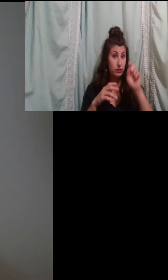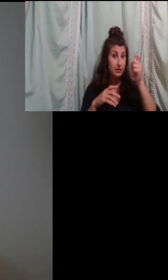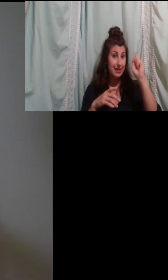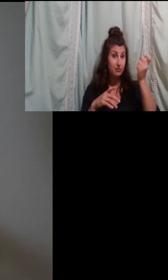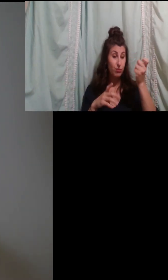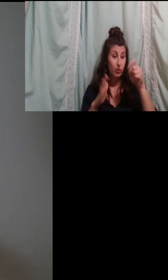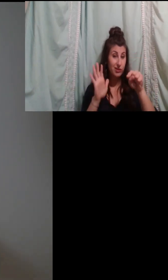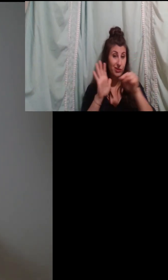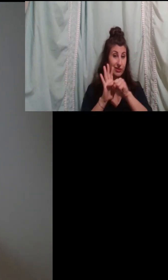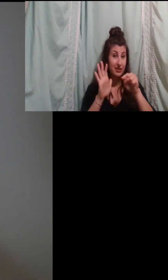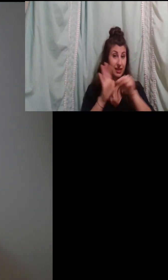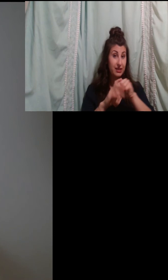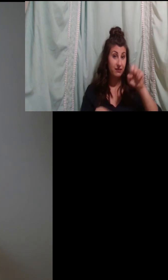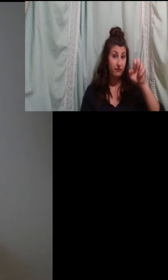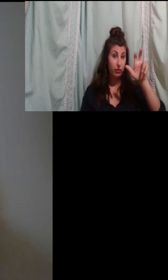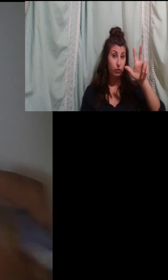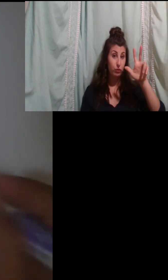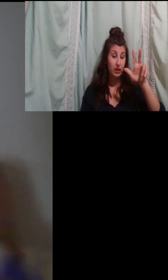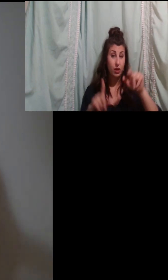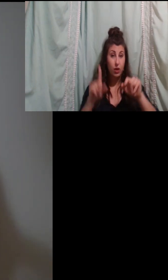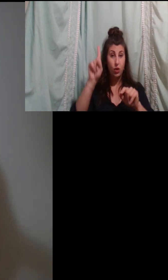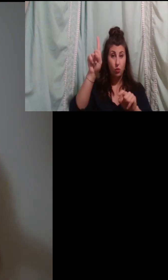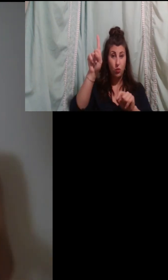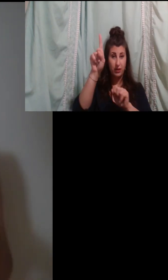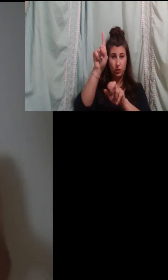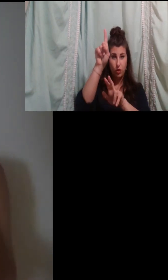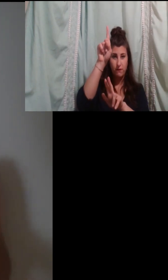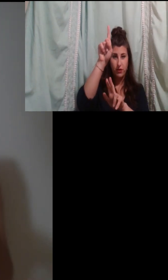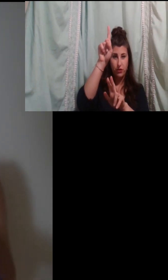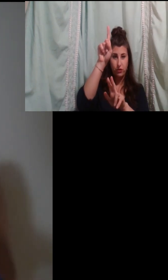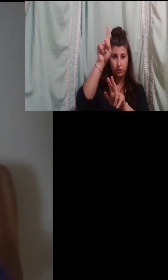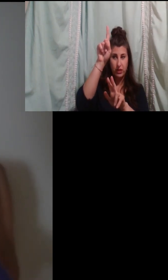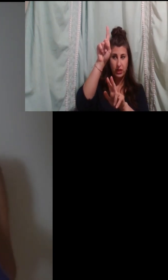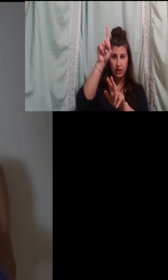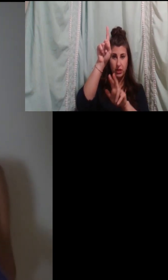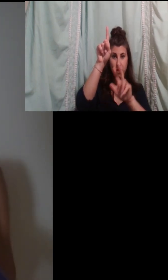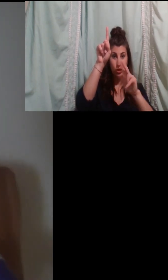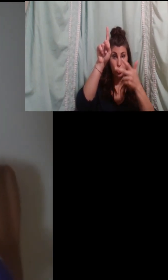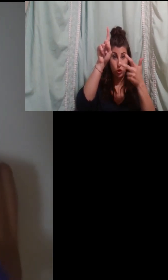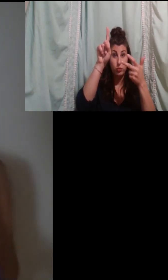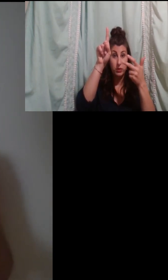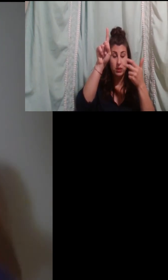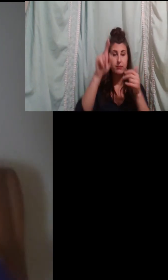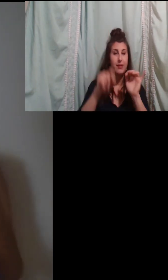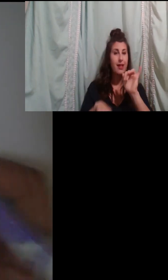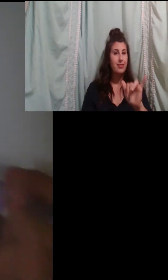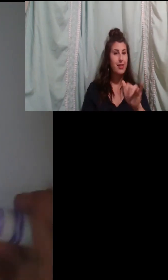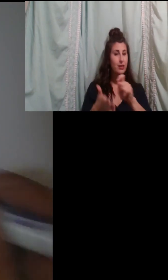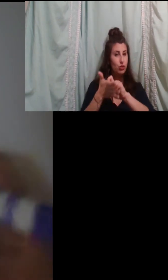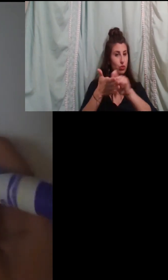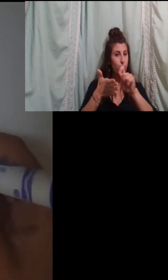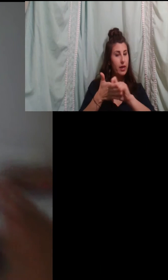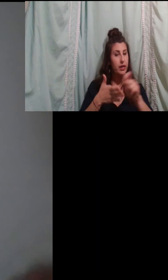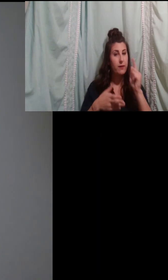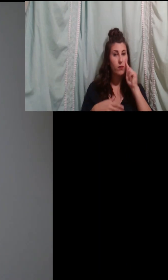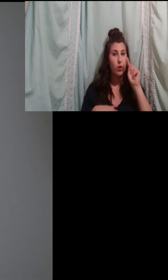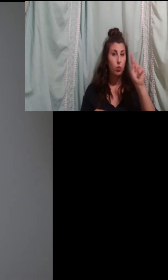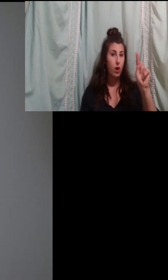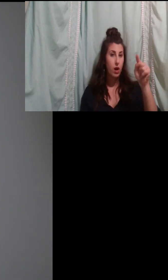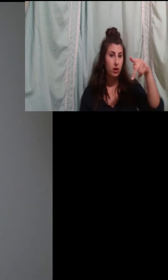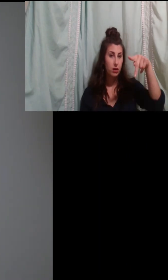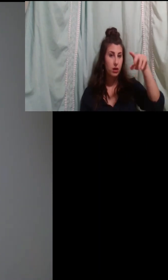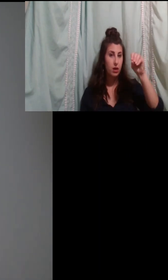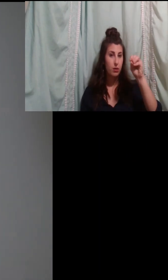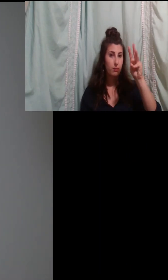subtract those exponents, so that'll be negative 3. It'll be 1 over 3 cubed. That is writing it as